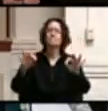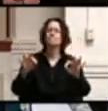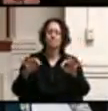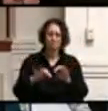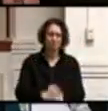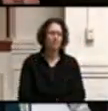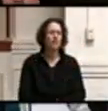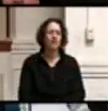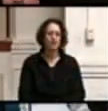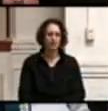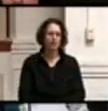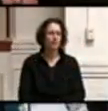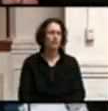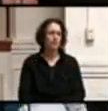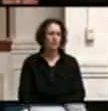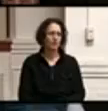many